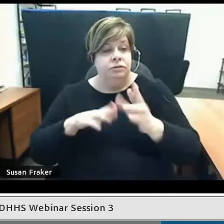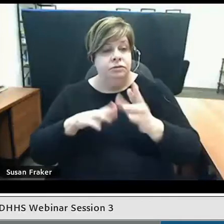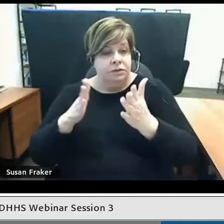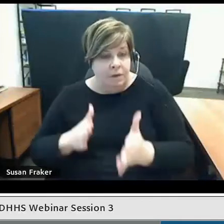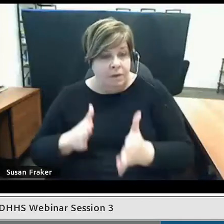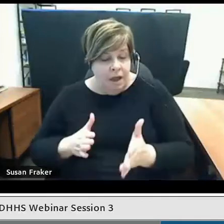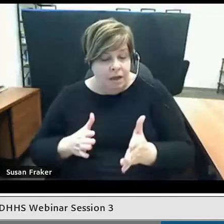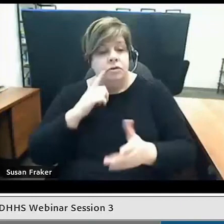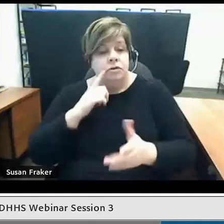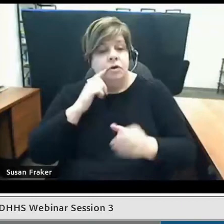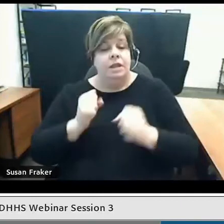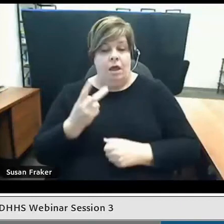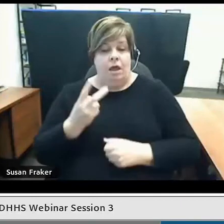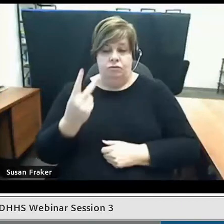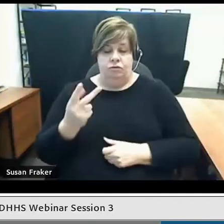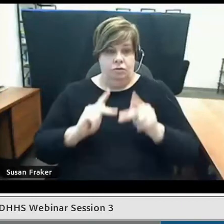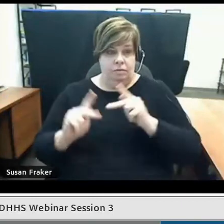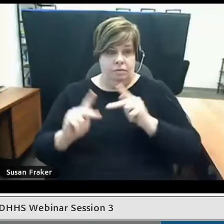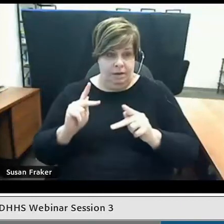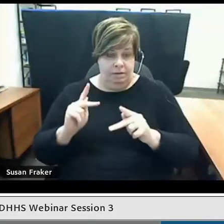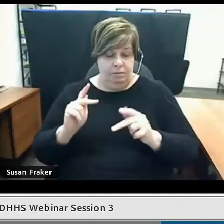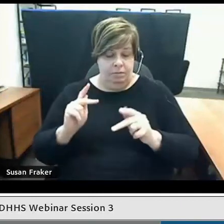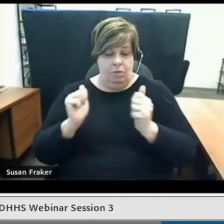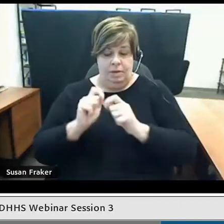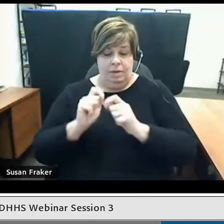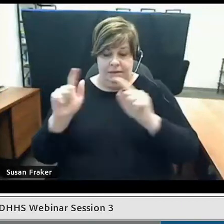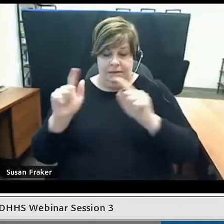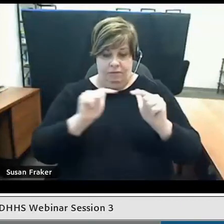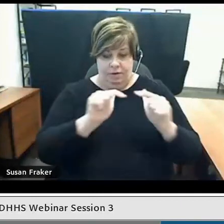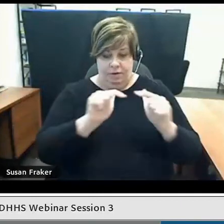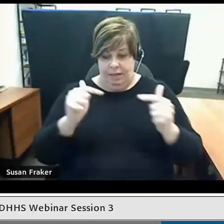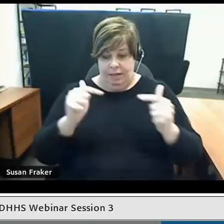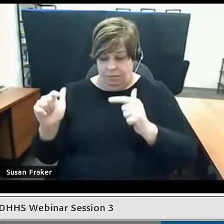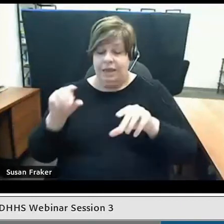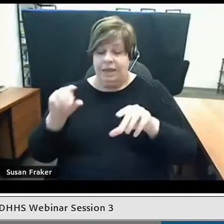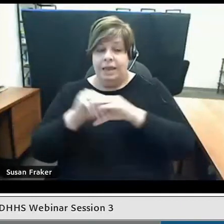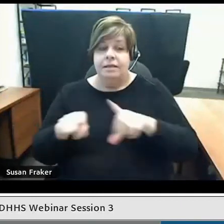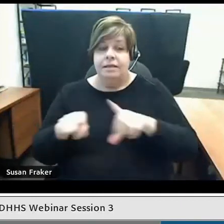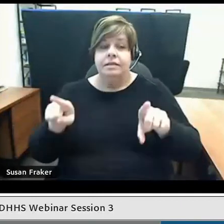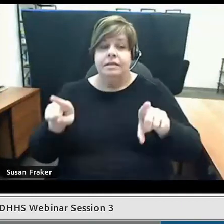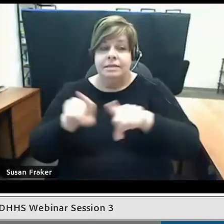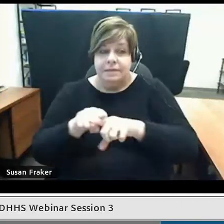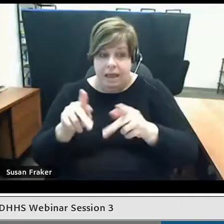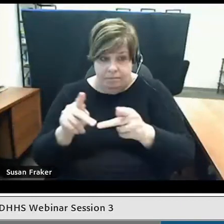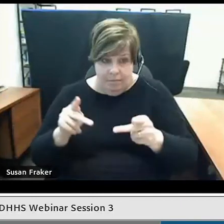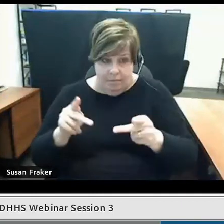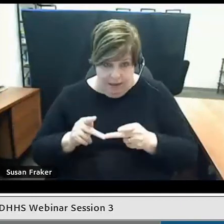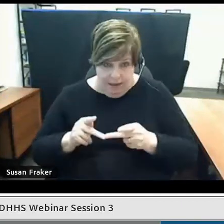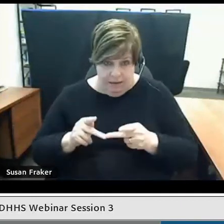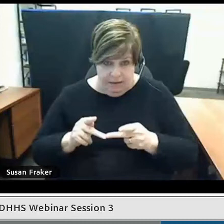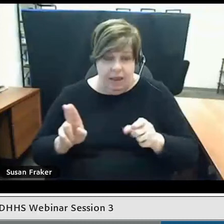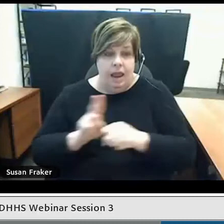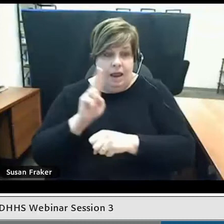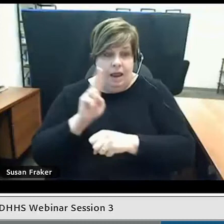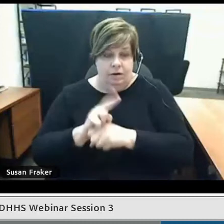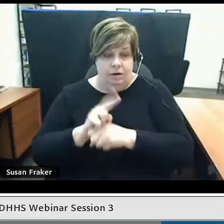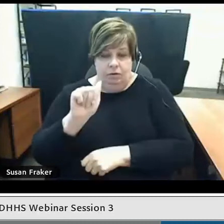enables two people who speak different languages to be in the same location and use American Sign Language